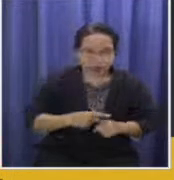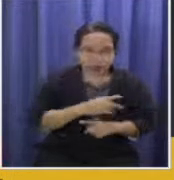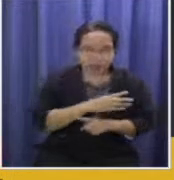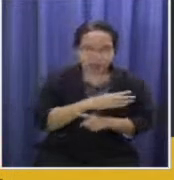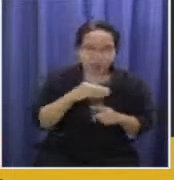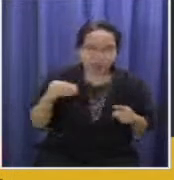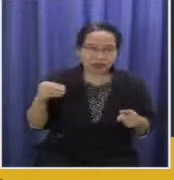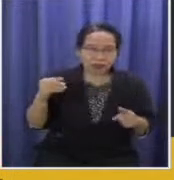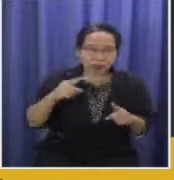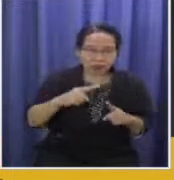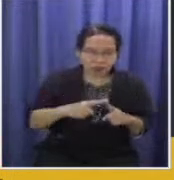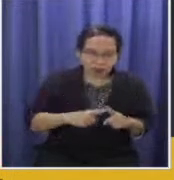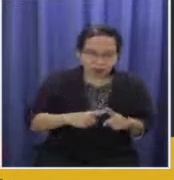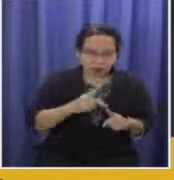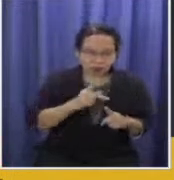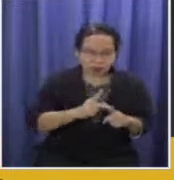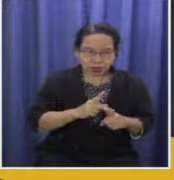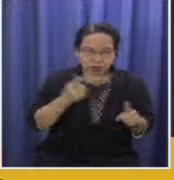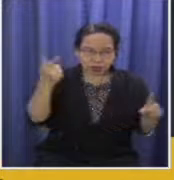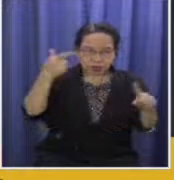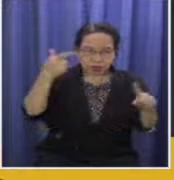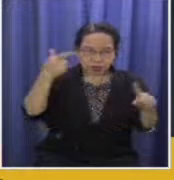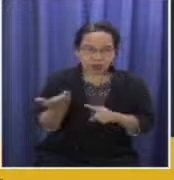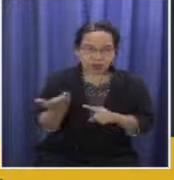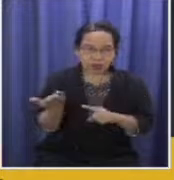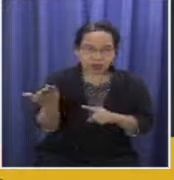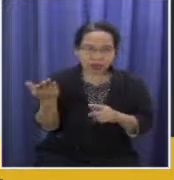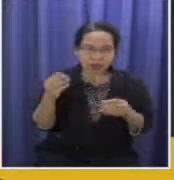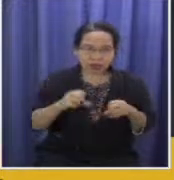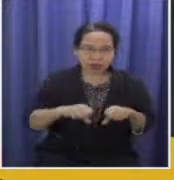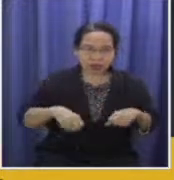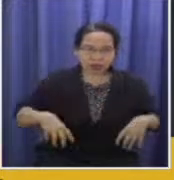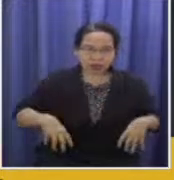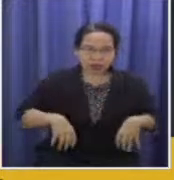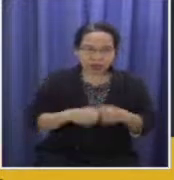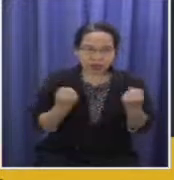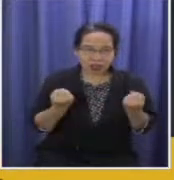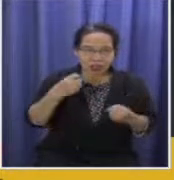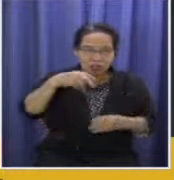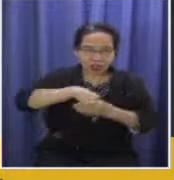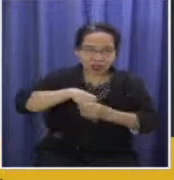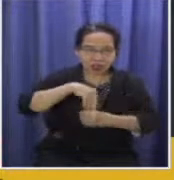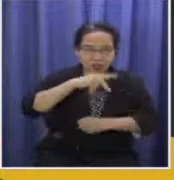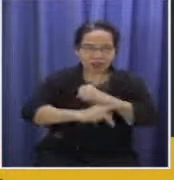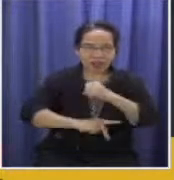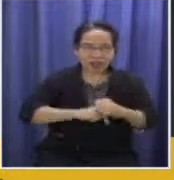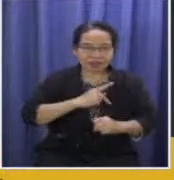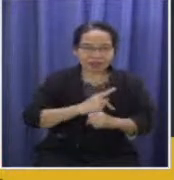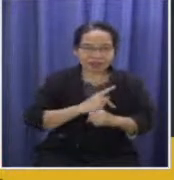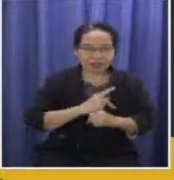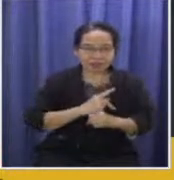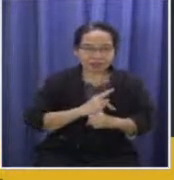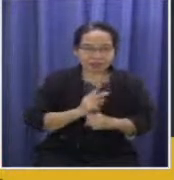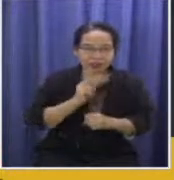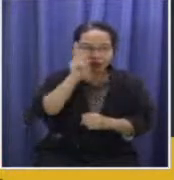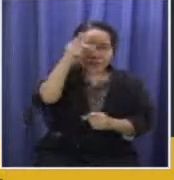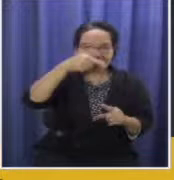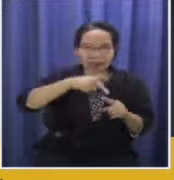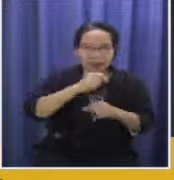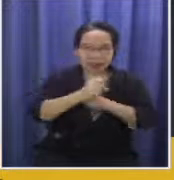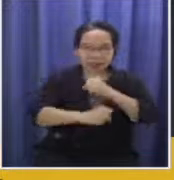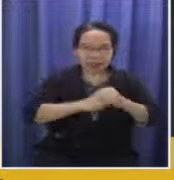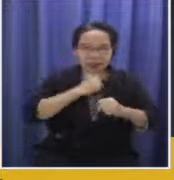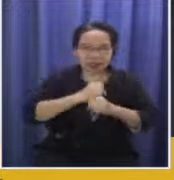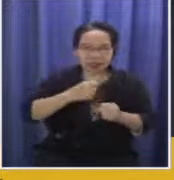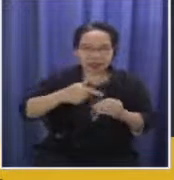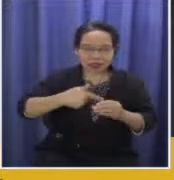temperatures and pressures until you were crushed inside the planet. Up to now, Saturn is